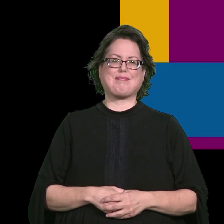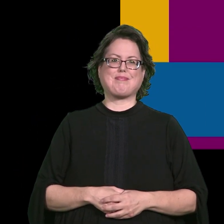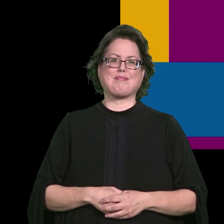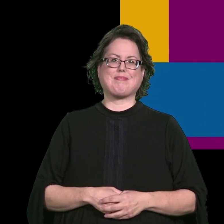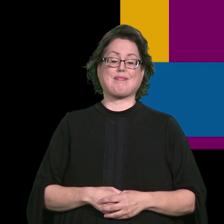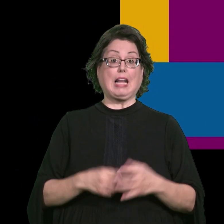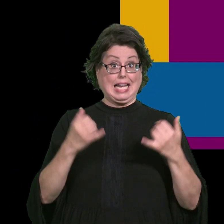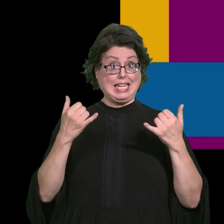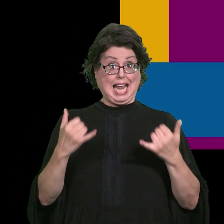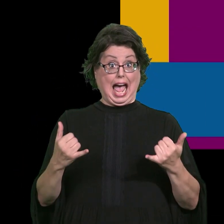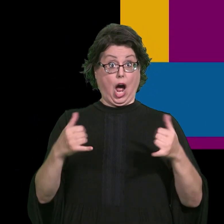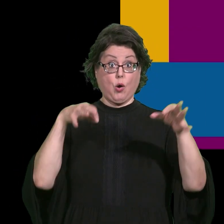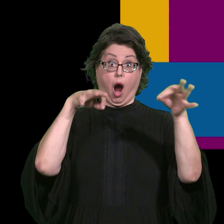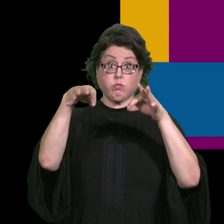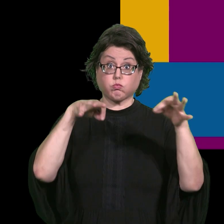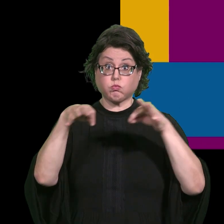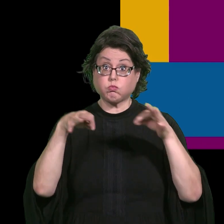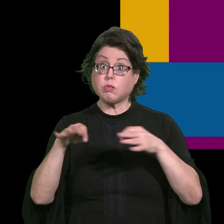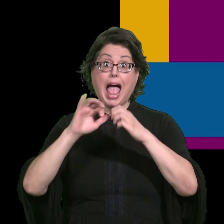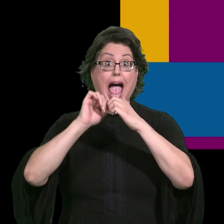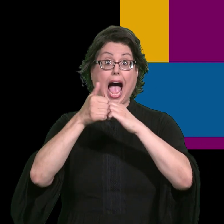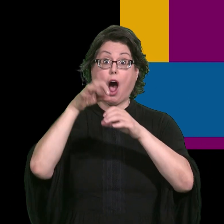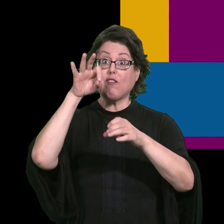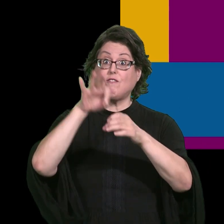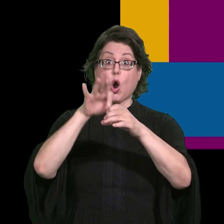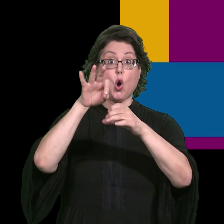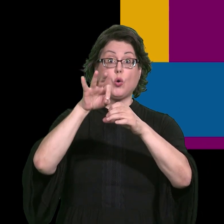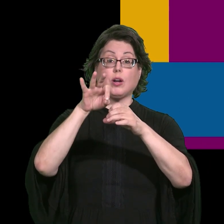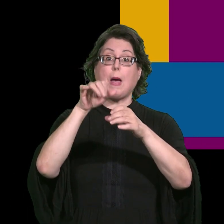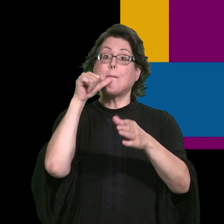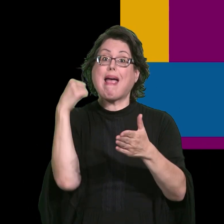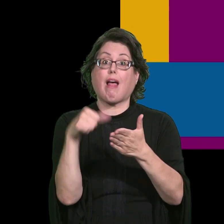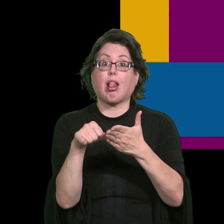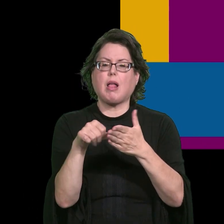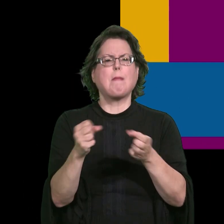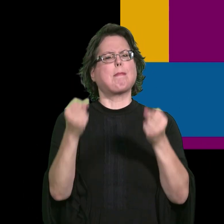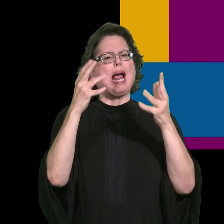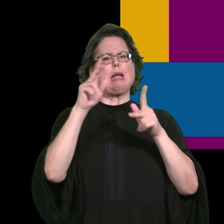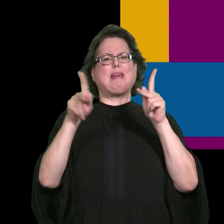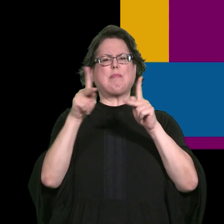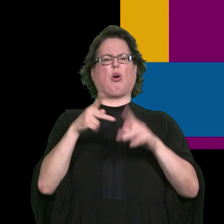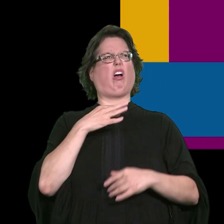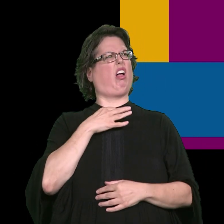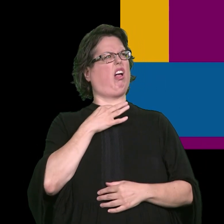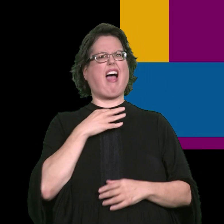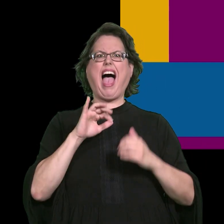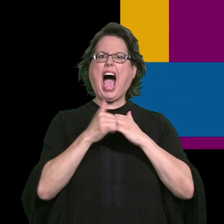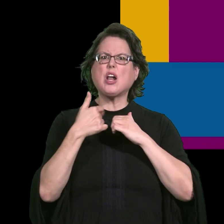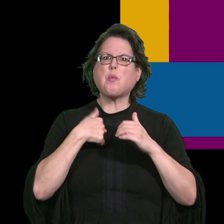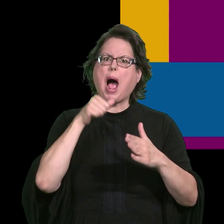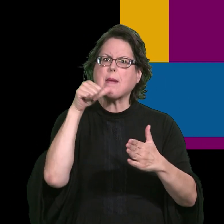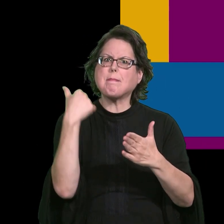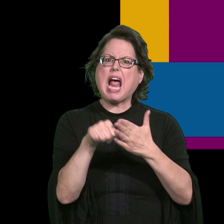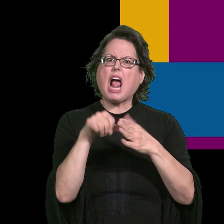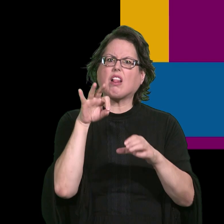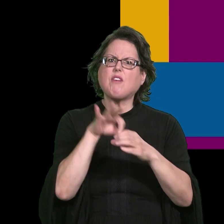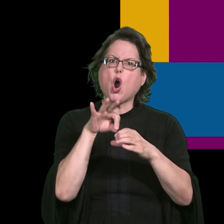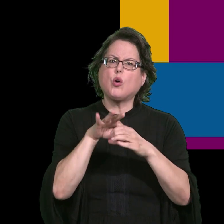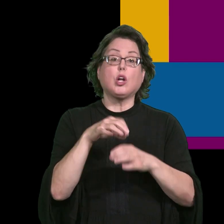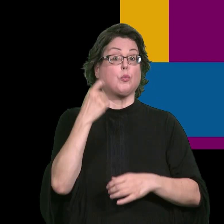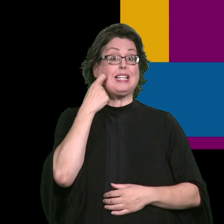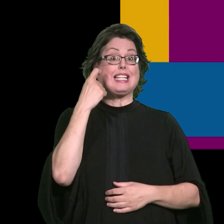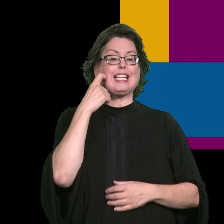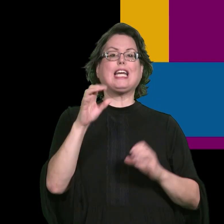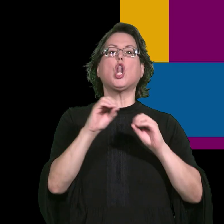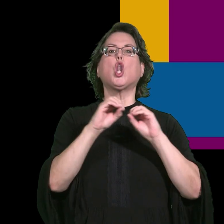Now we'd like to explain how to vote by mail. Many citizens have questions about mail-in voting. Recently, no-excuse